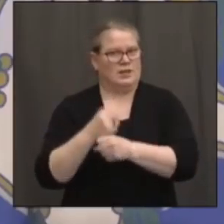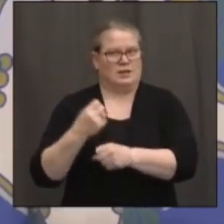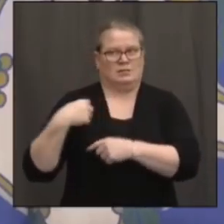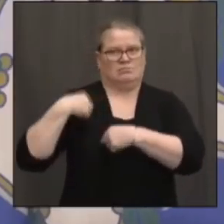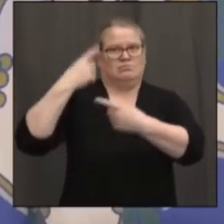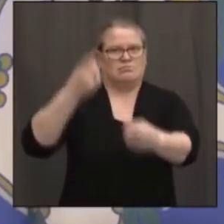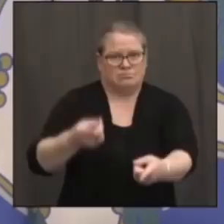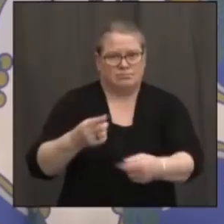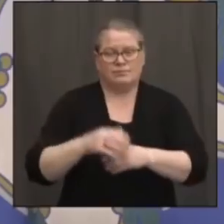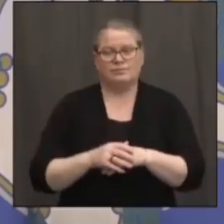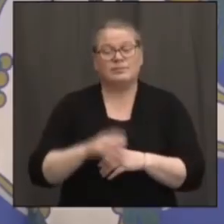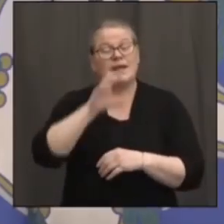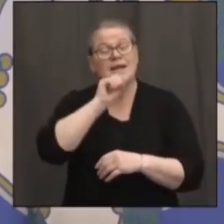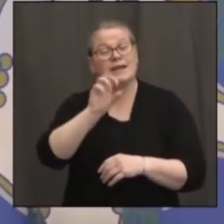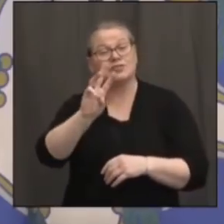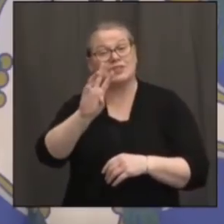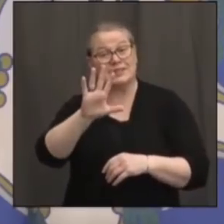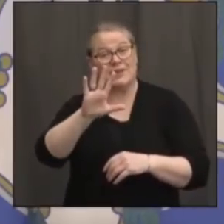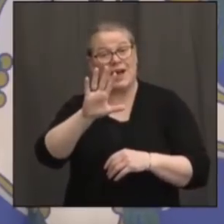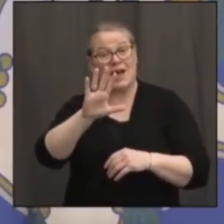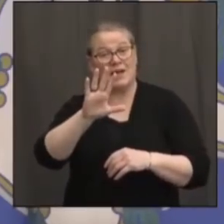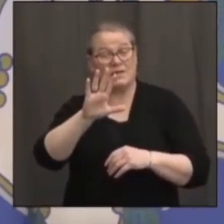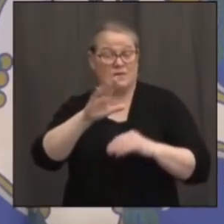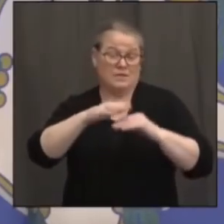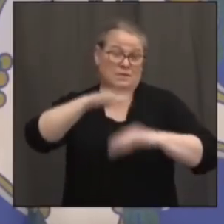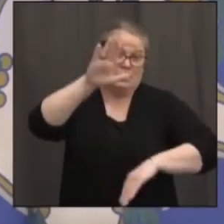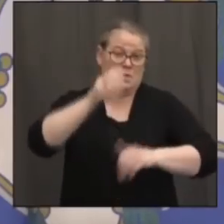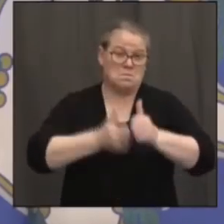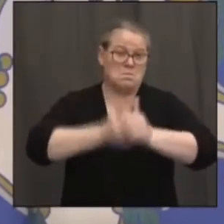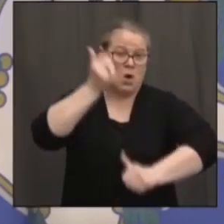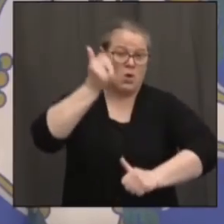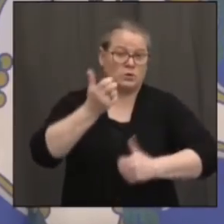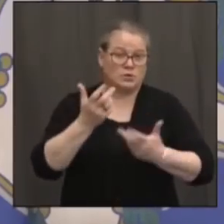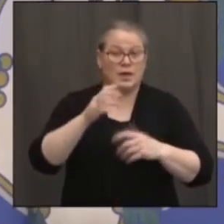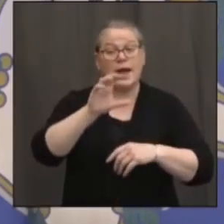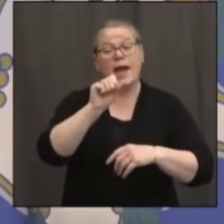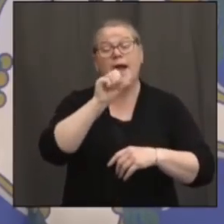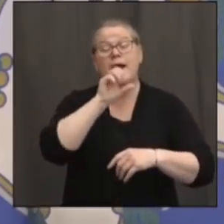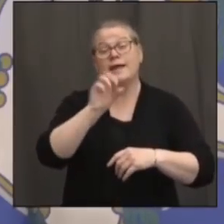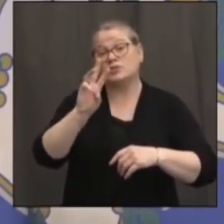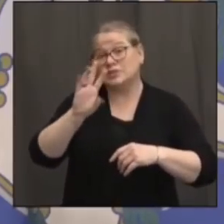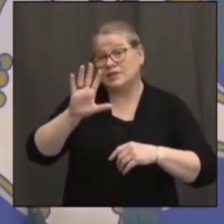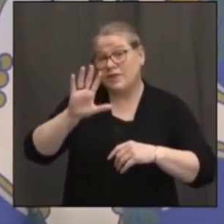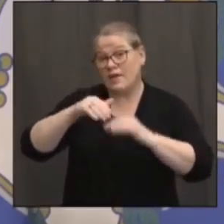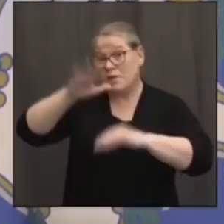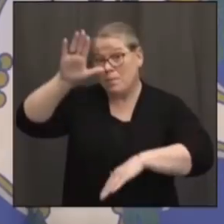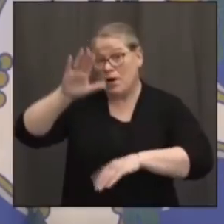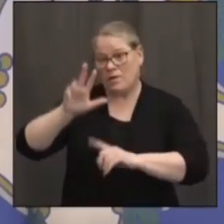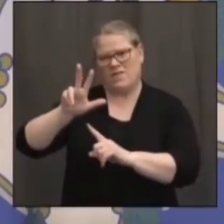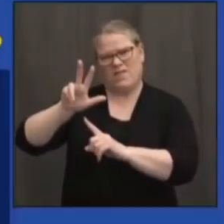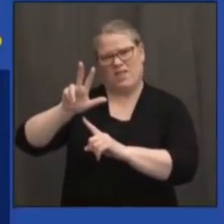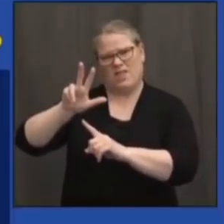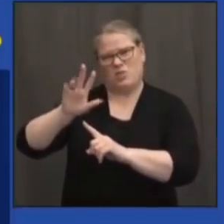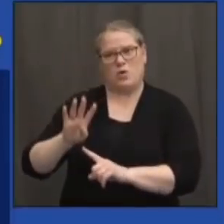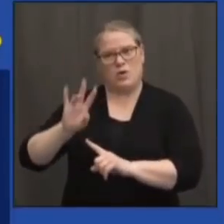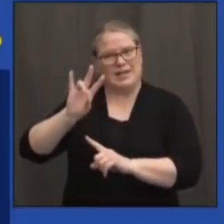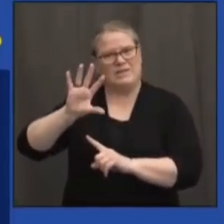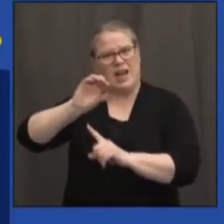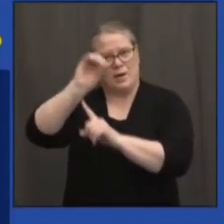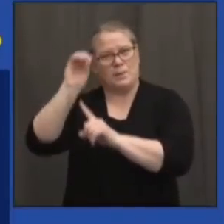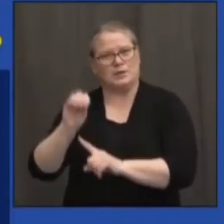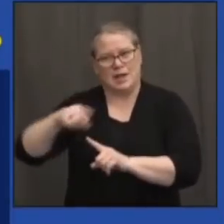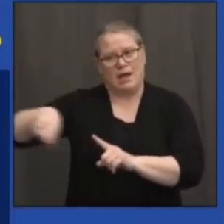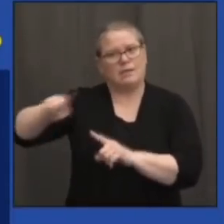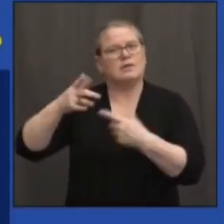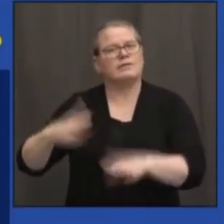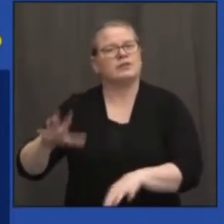know, 3/4 of those, or over half of those 65, have been vaccinated. You see what a difference that's making. But